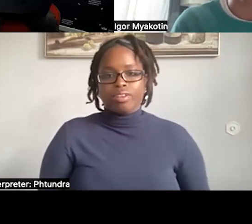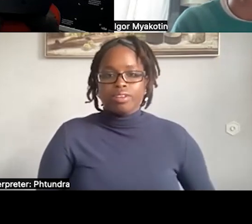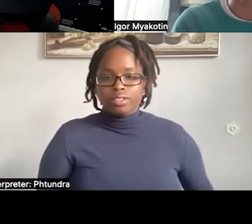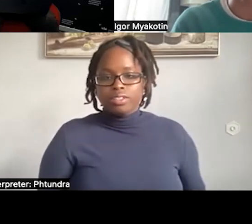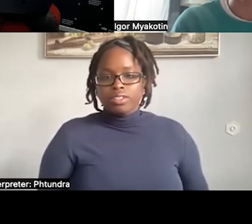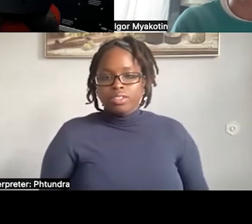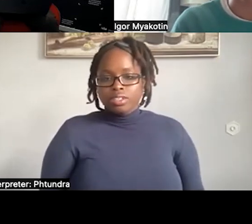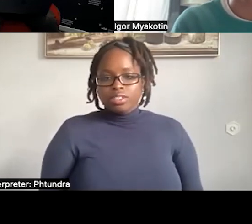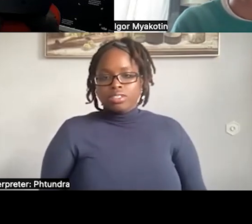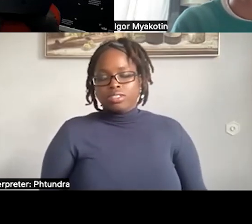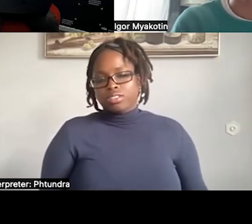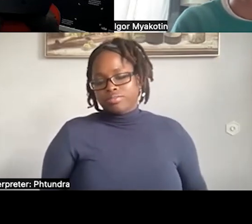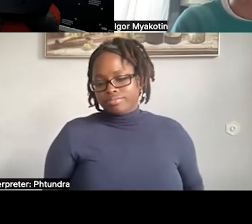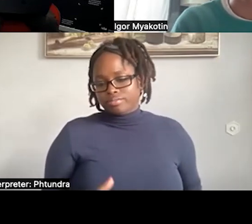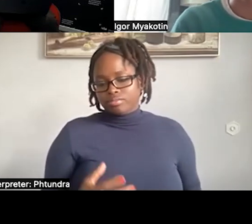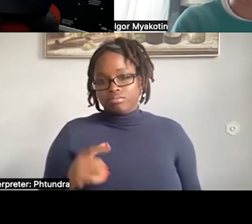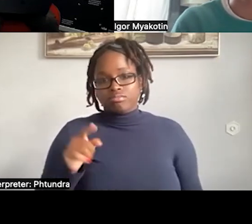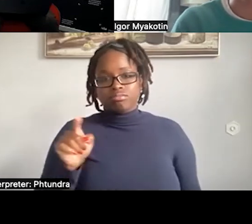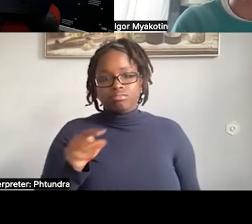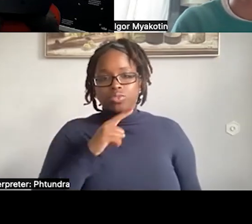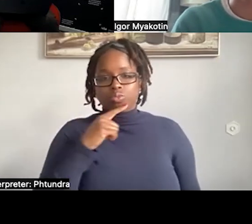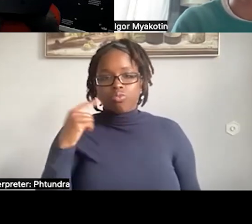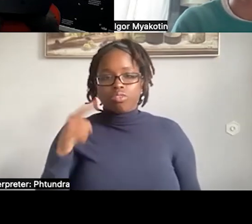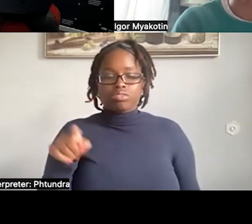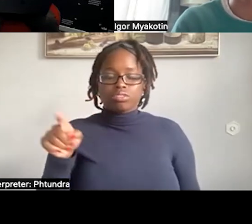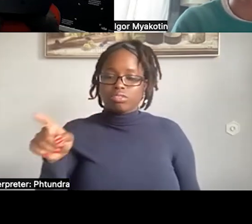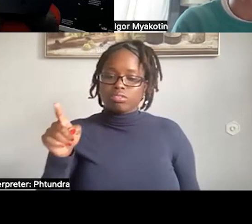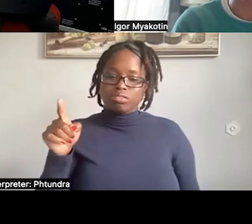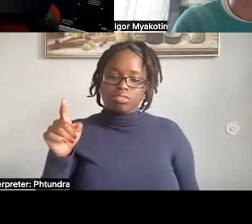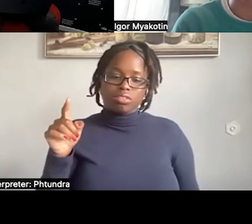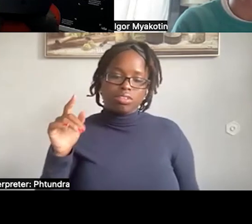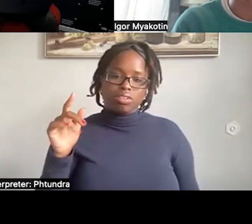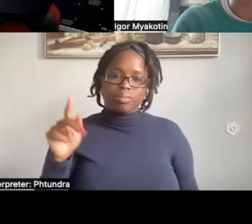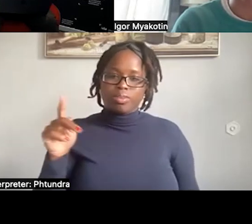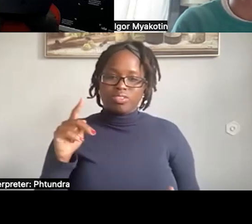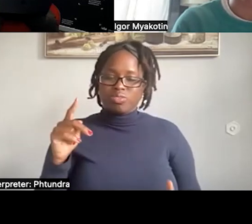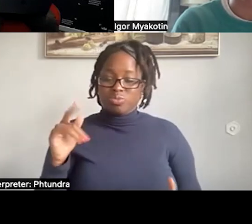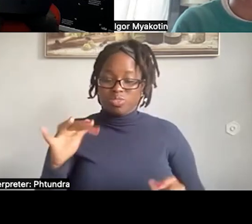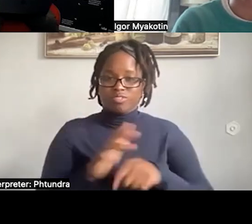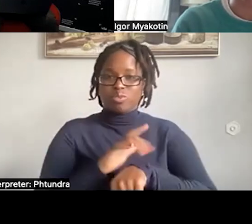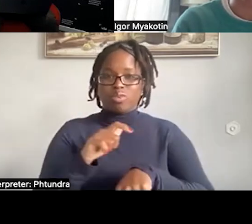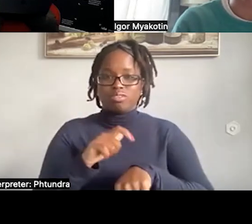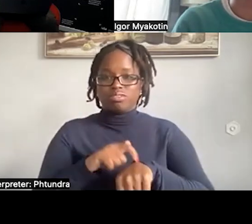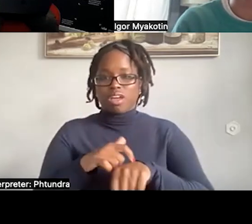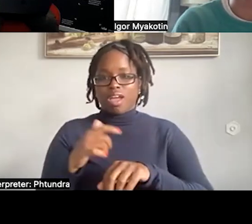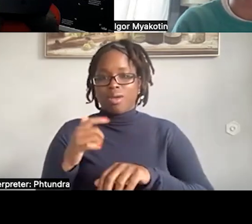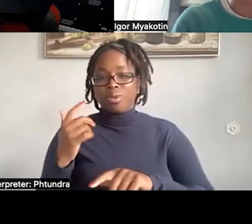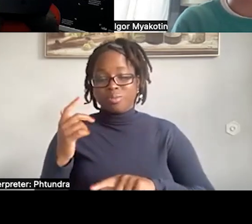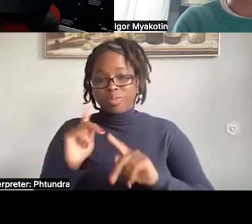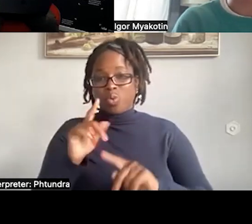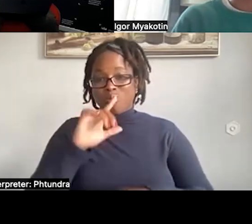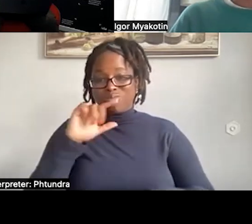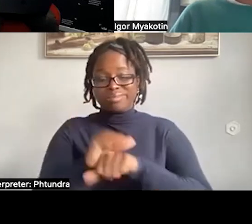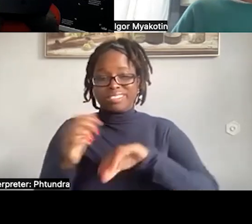finally, through all this time and horrible situation in Ukraine, when people are really dying there,